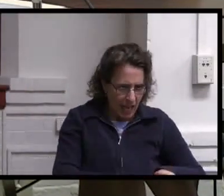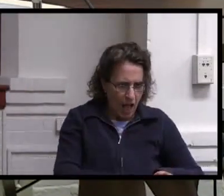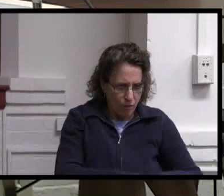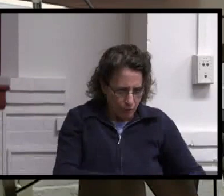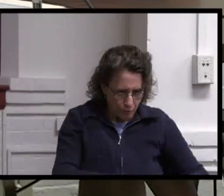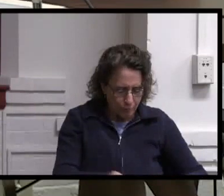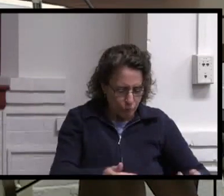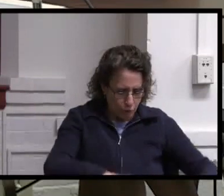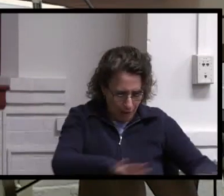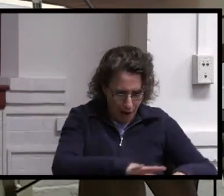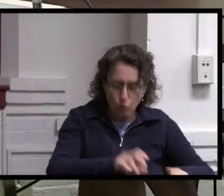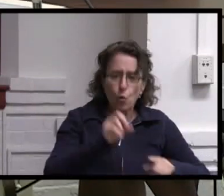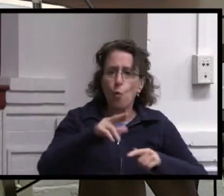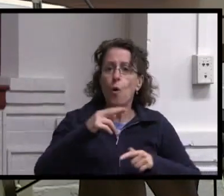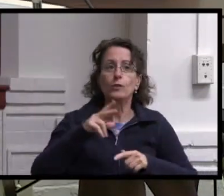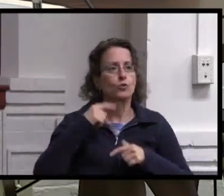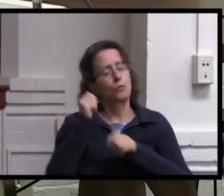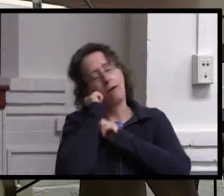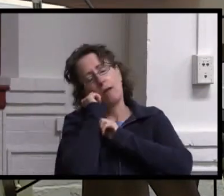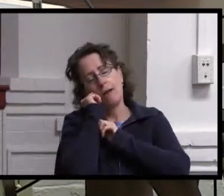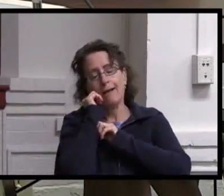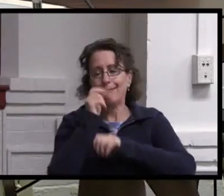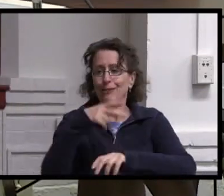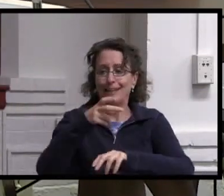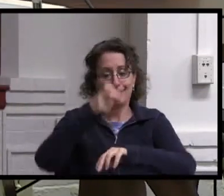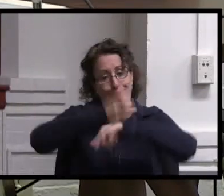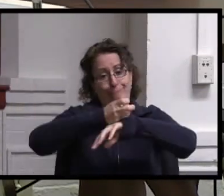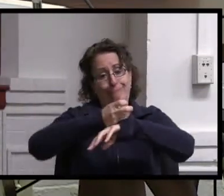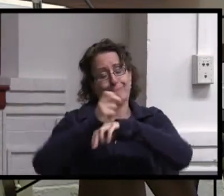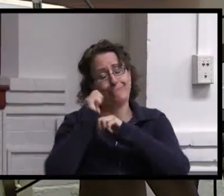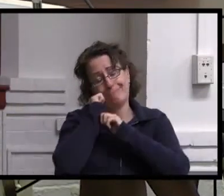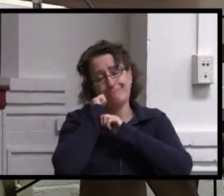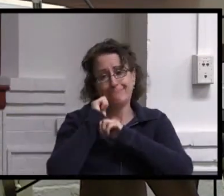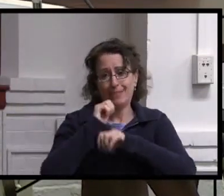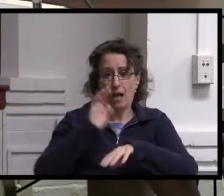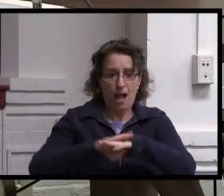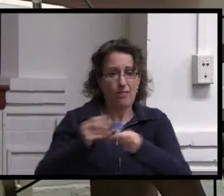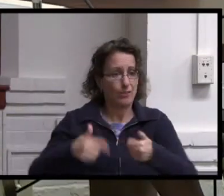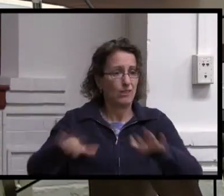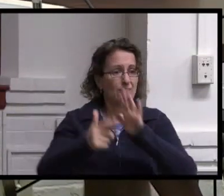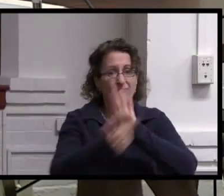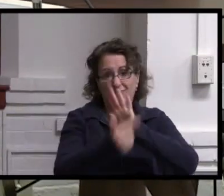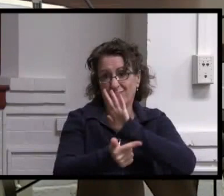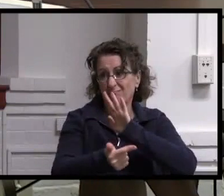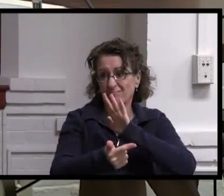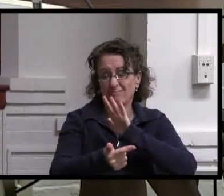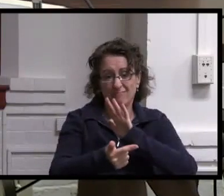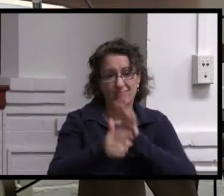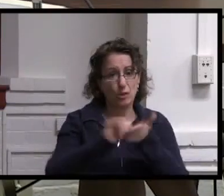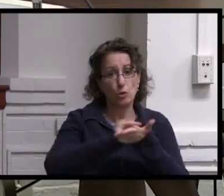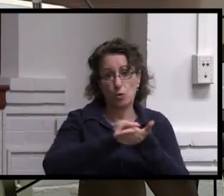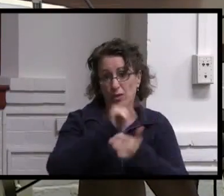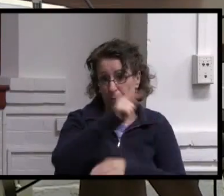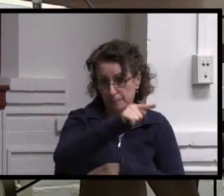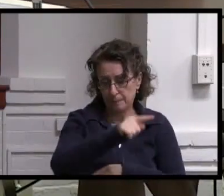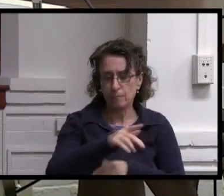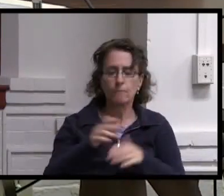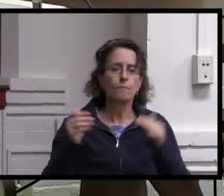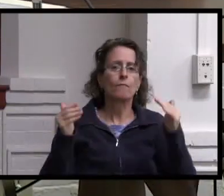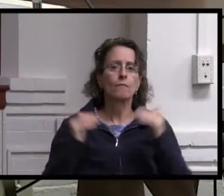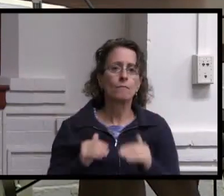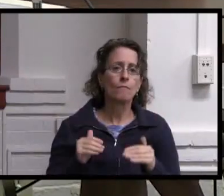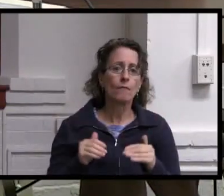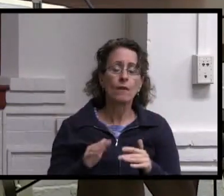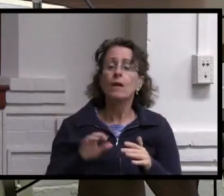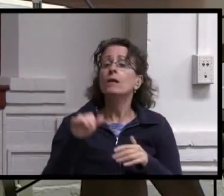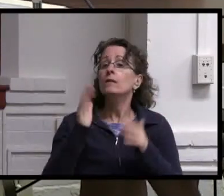police, and they're not very effective in curbing behaviors. Other communities are trying to